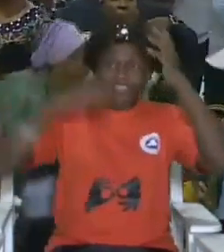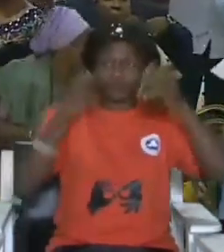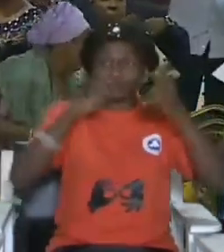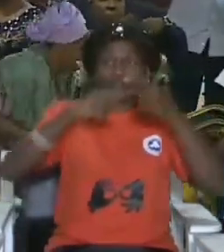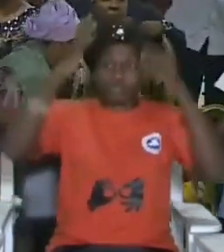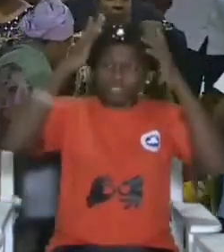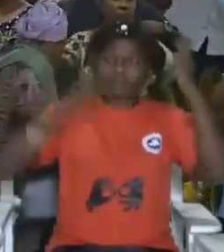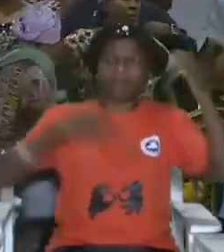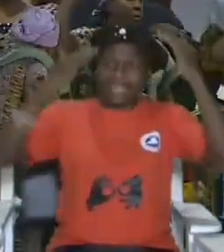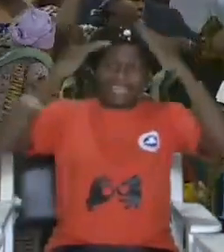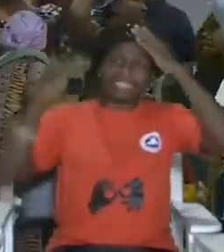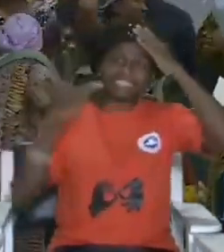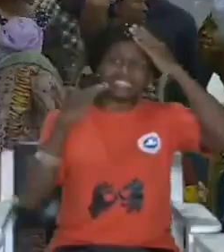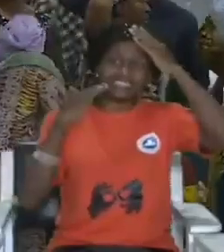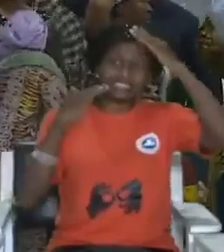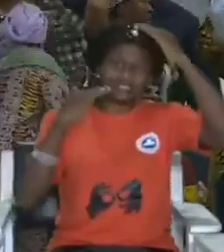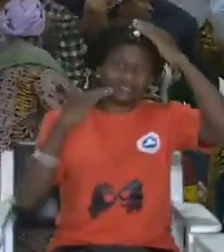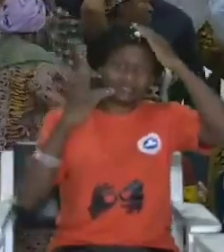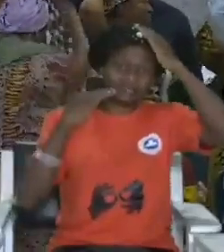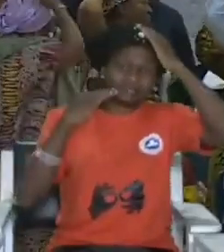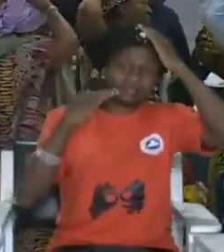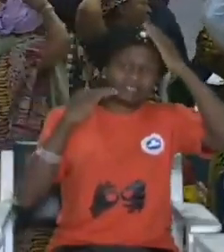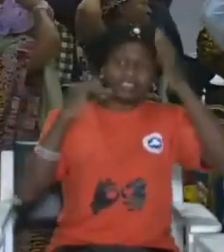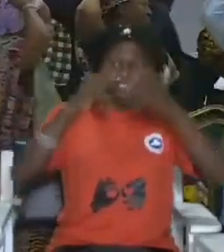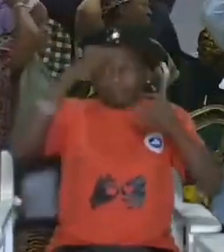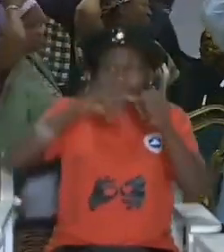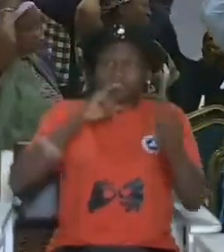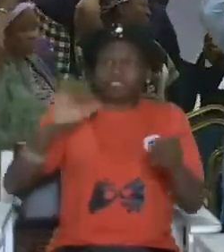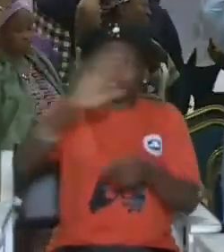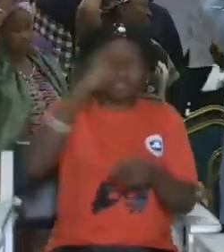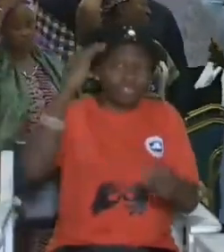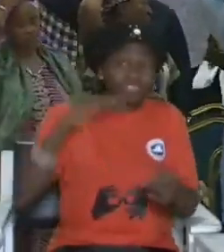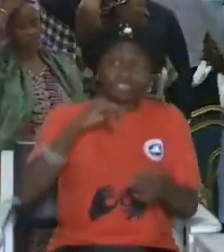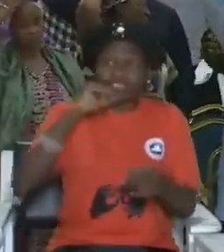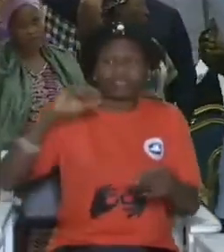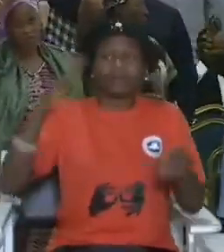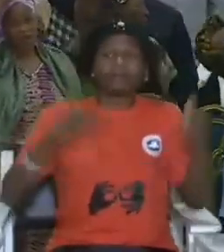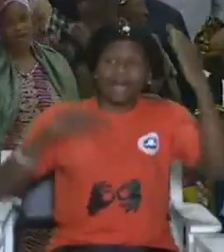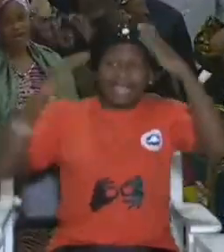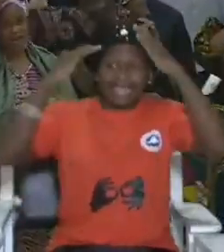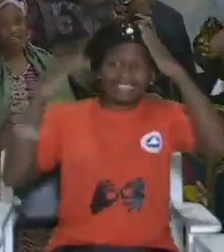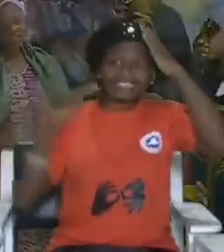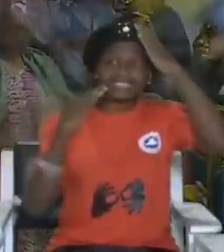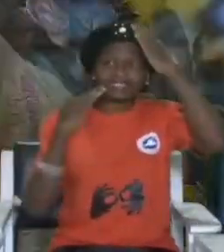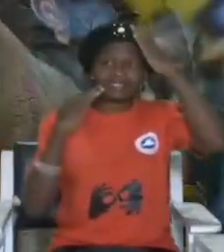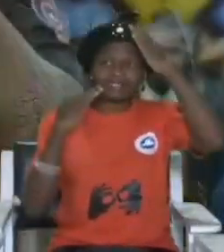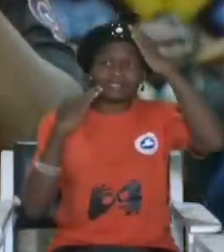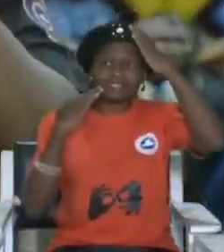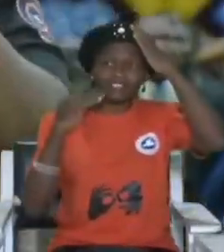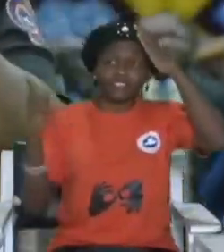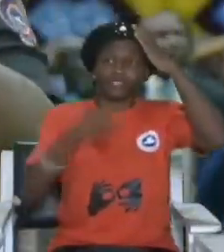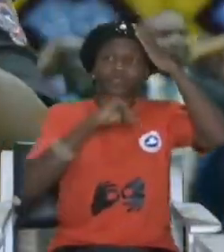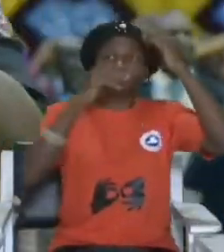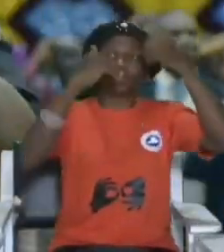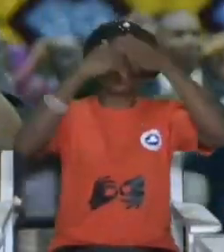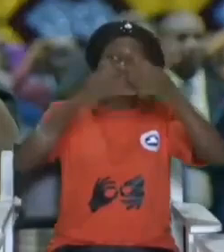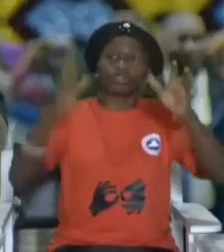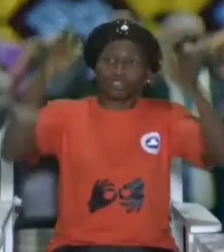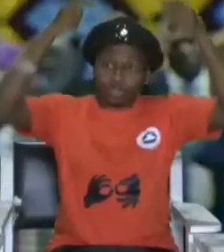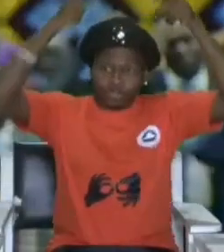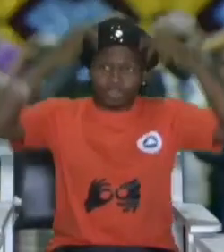head. Say, my head. Remember, it is your own head. It's no one else's head. Say, my head. You would not lose your